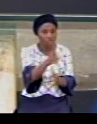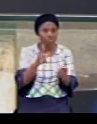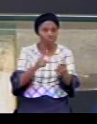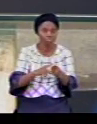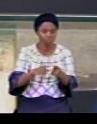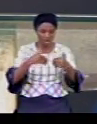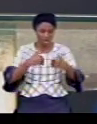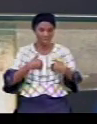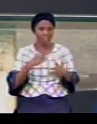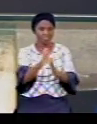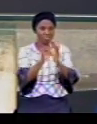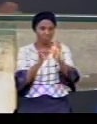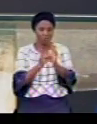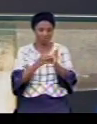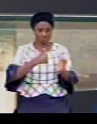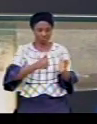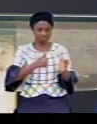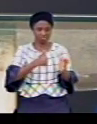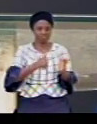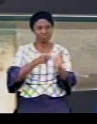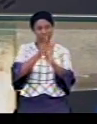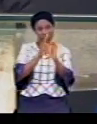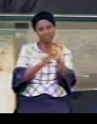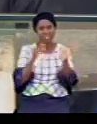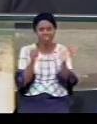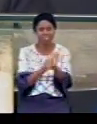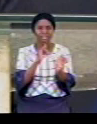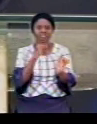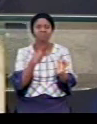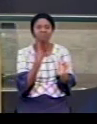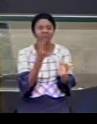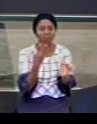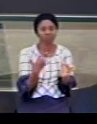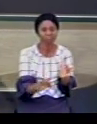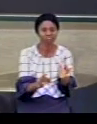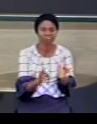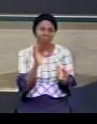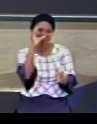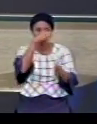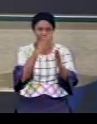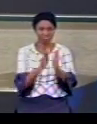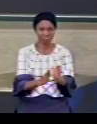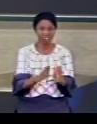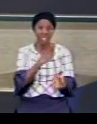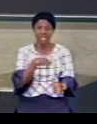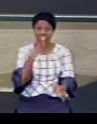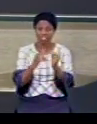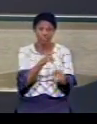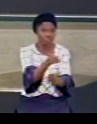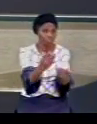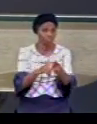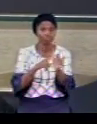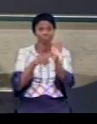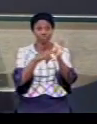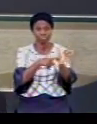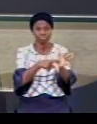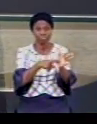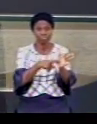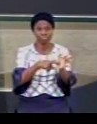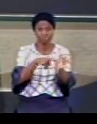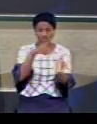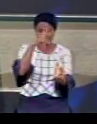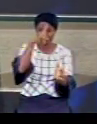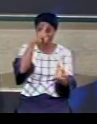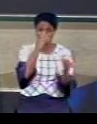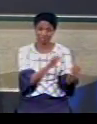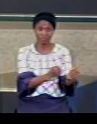stranger talking. And if you're going to manifest faith, Number one, you forsake all